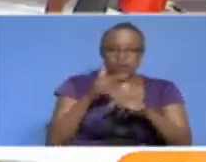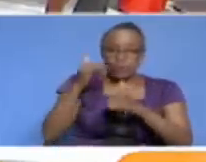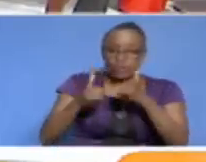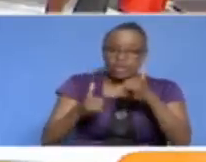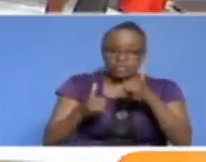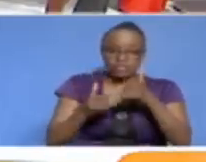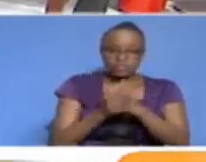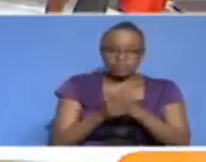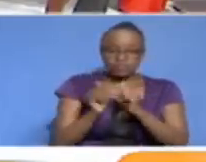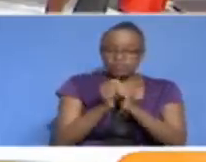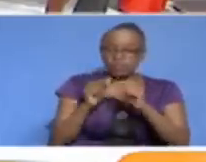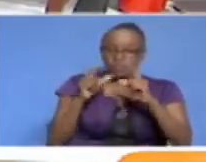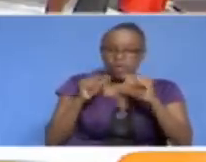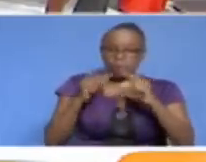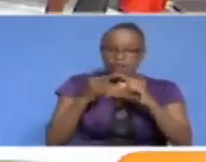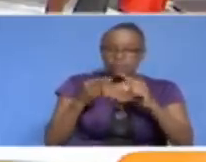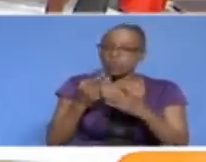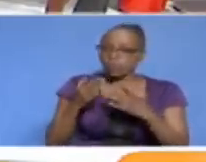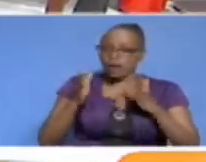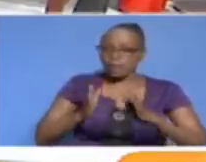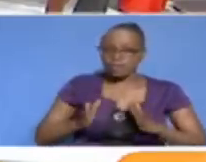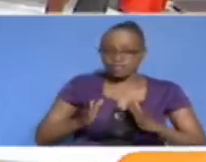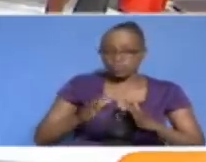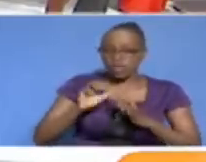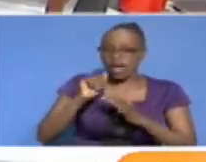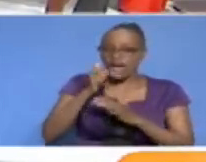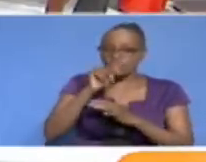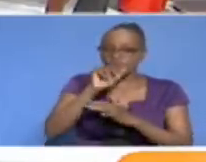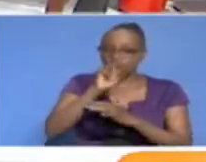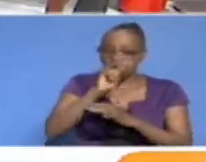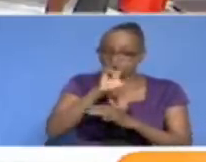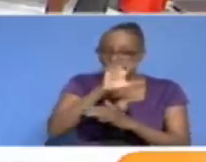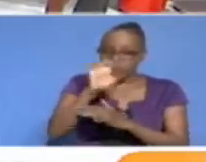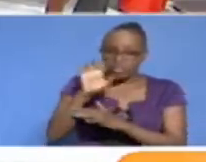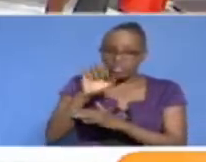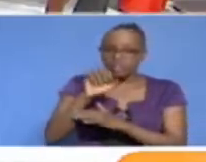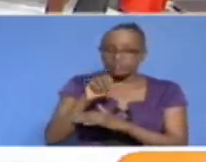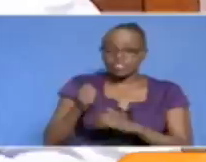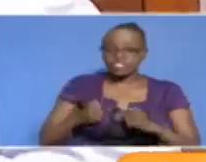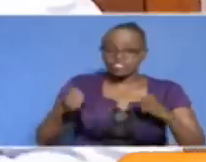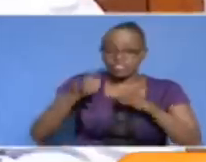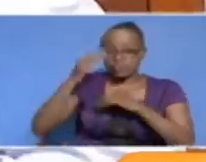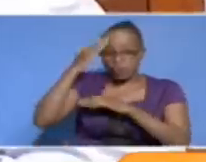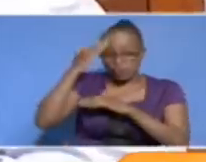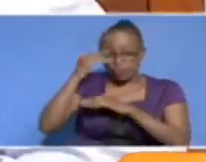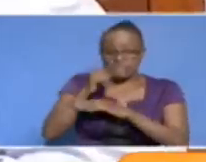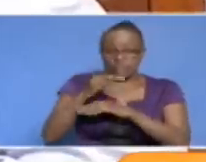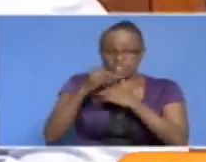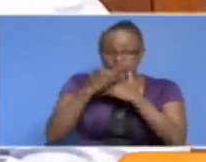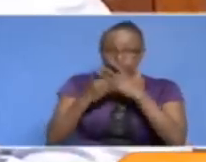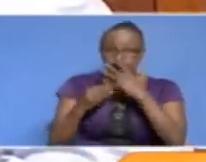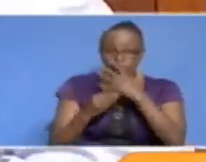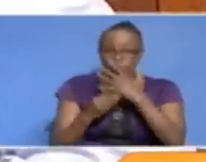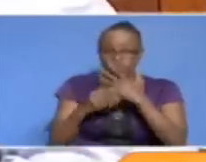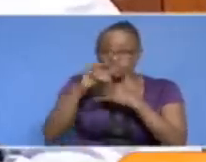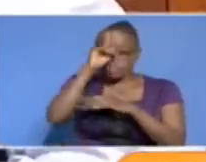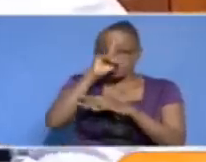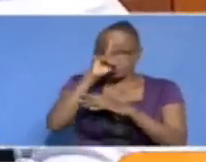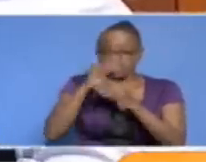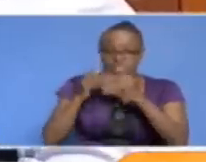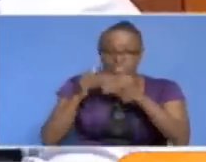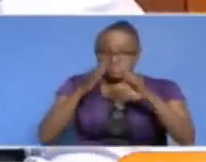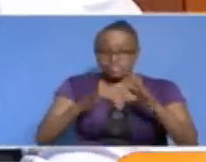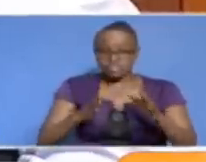with a text message from Francis Atwoli. Yes. Jeff, you remember I told you that Sonko is a serious